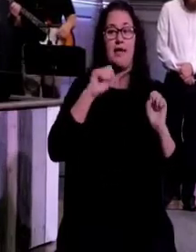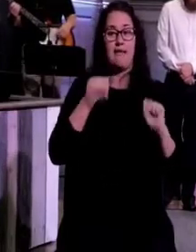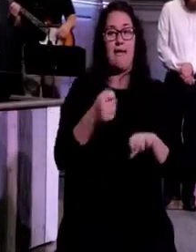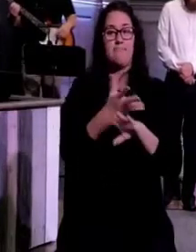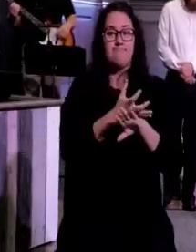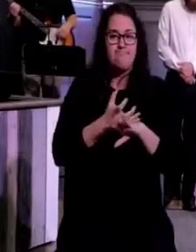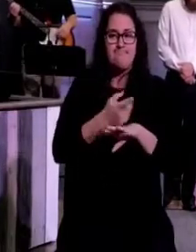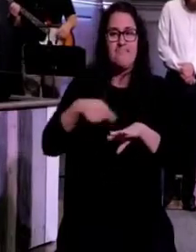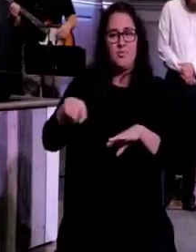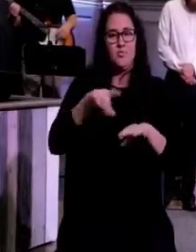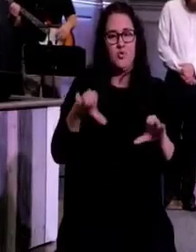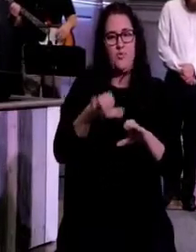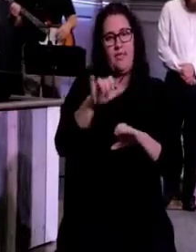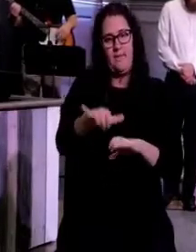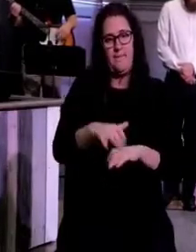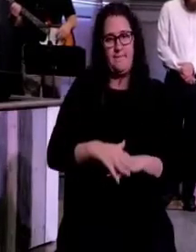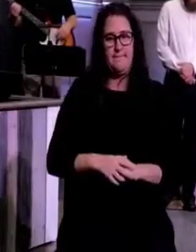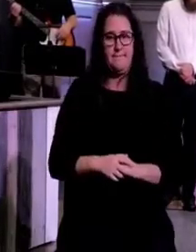it.